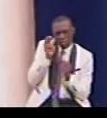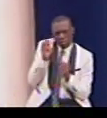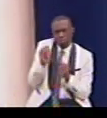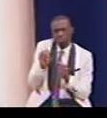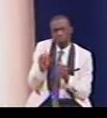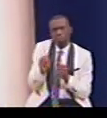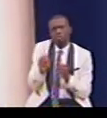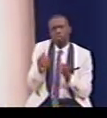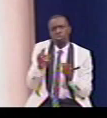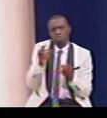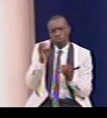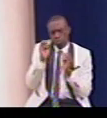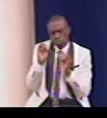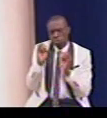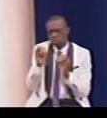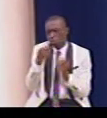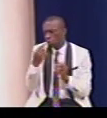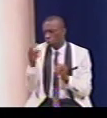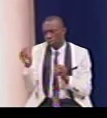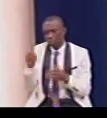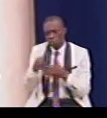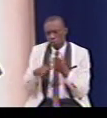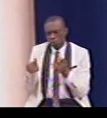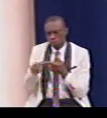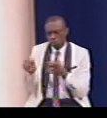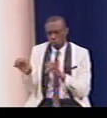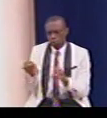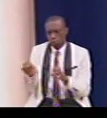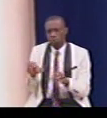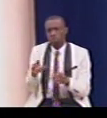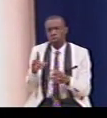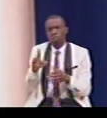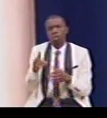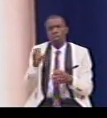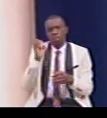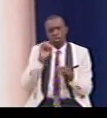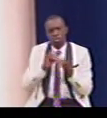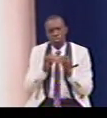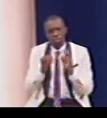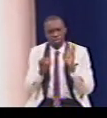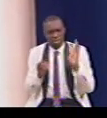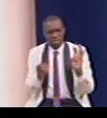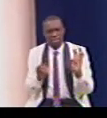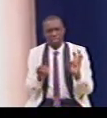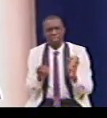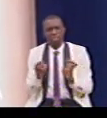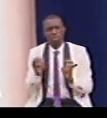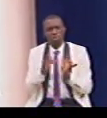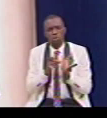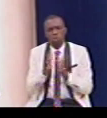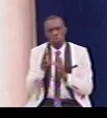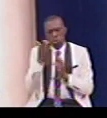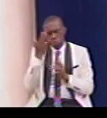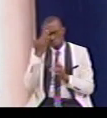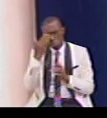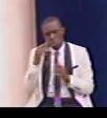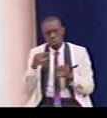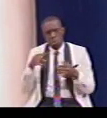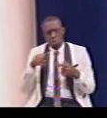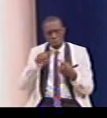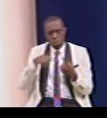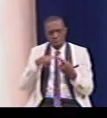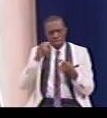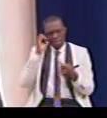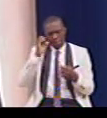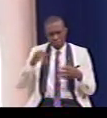six they watch would have gone around and when he would leave and I would have finished